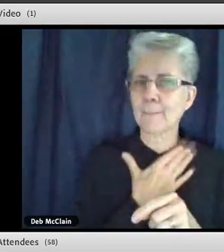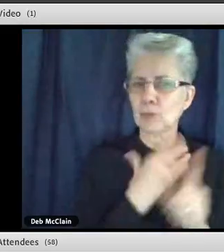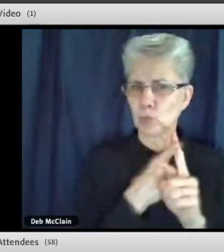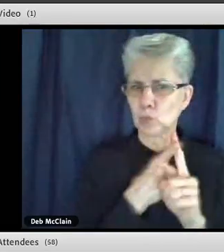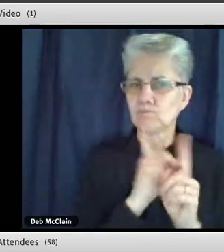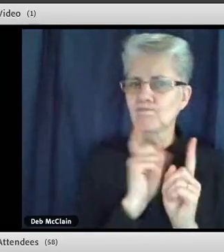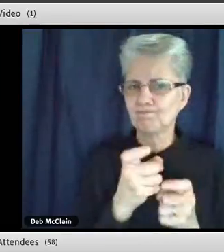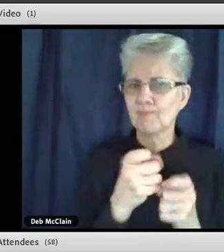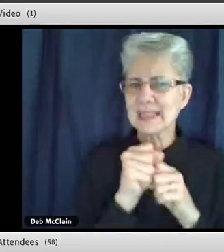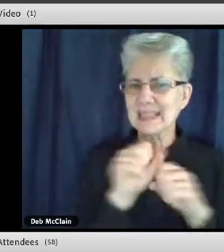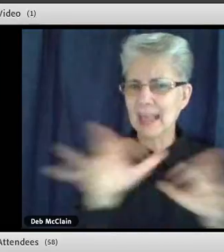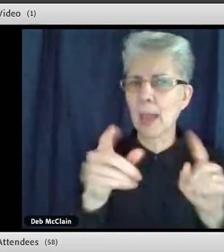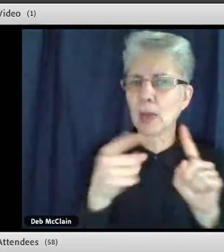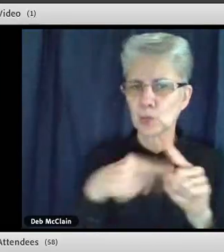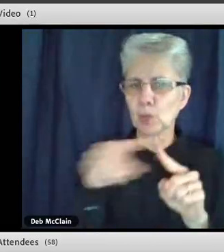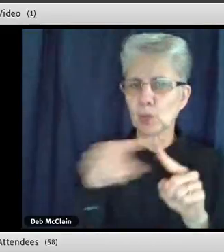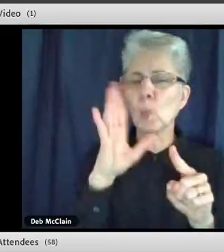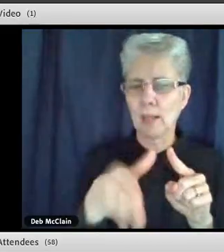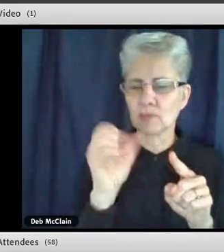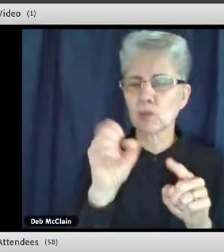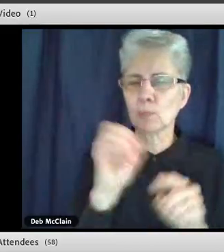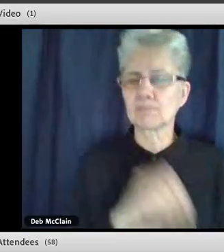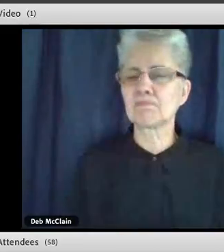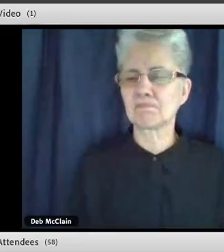you all. So yeah, that's totally fine.